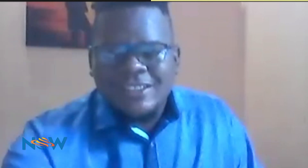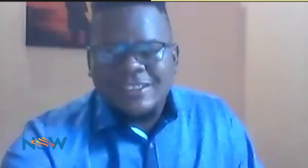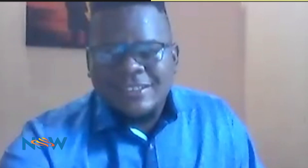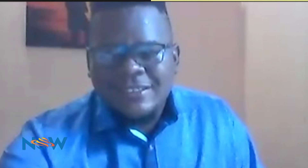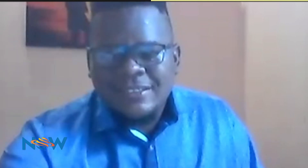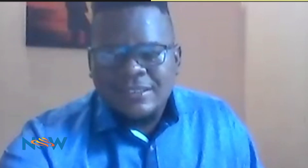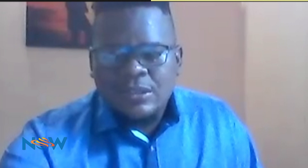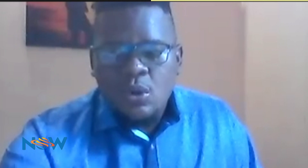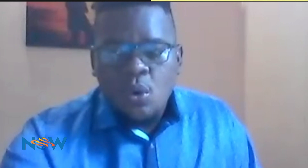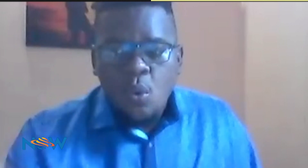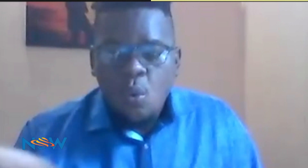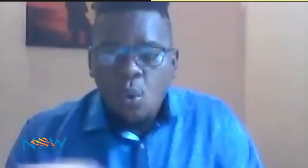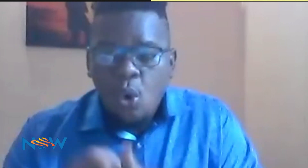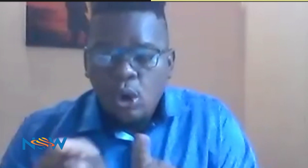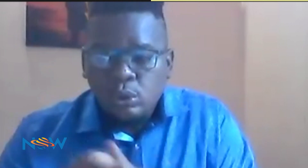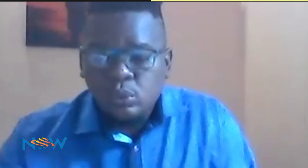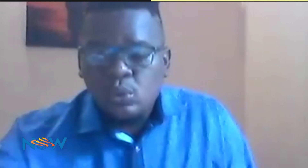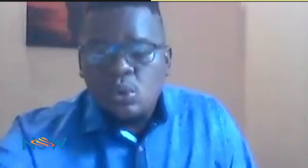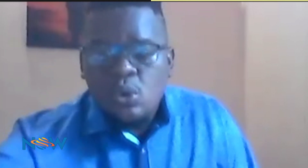469-0914